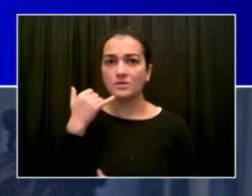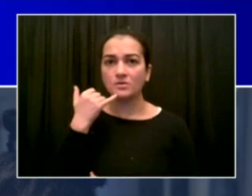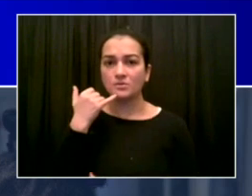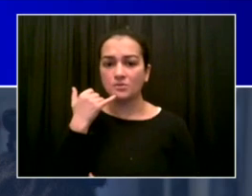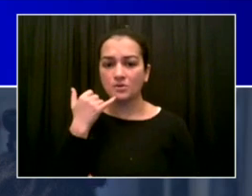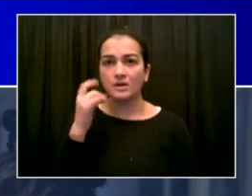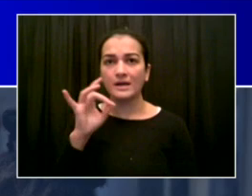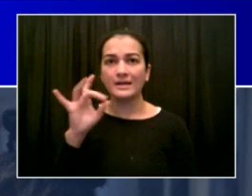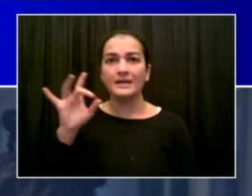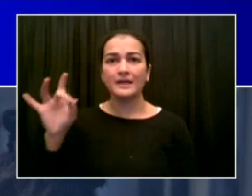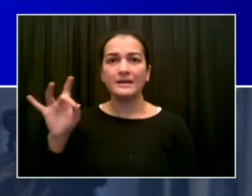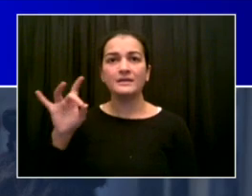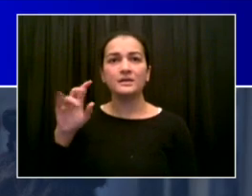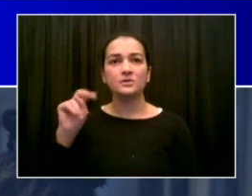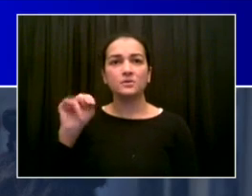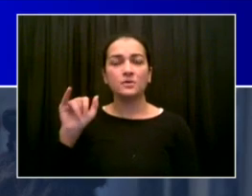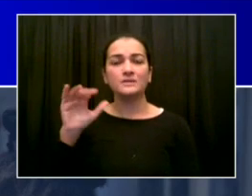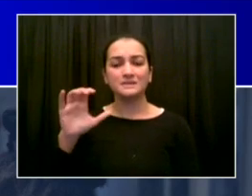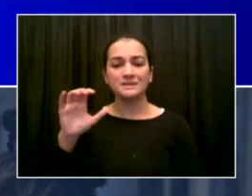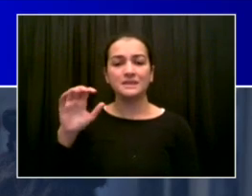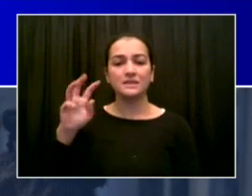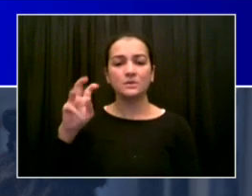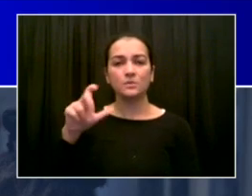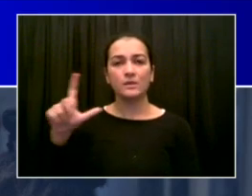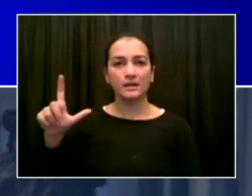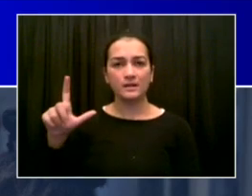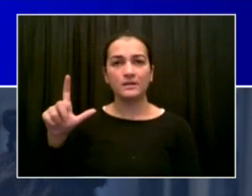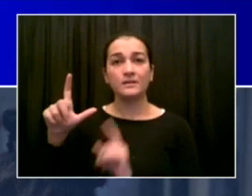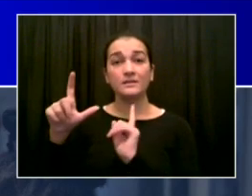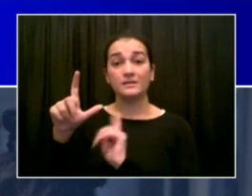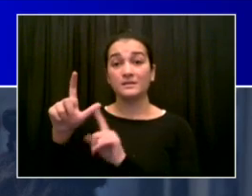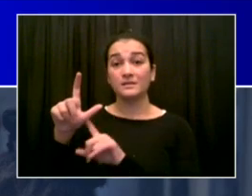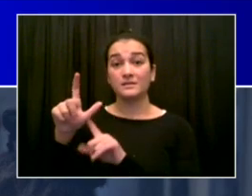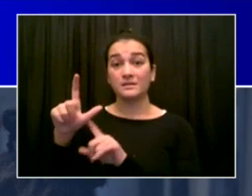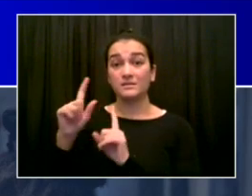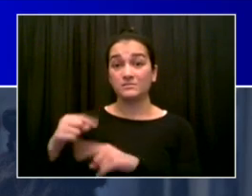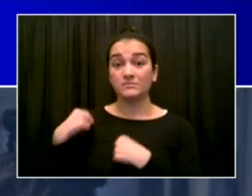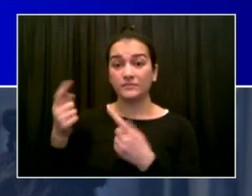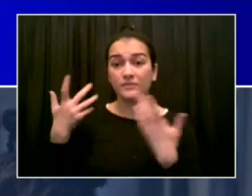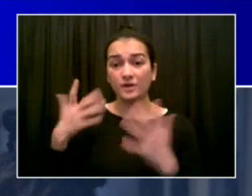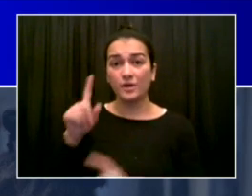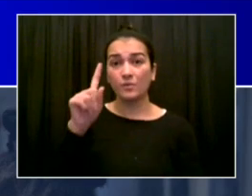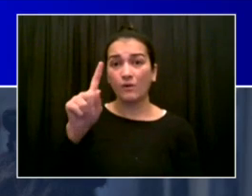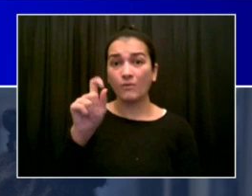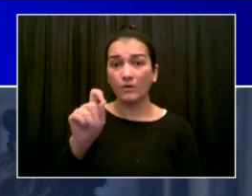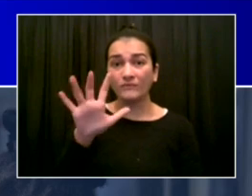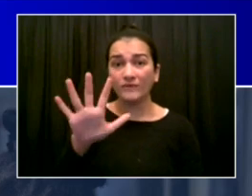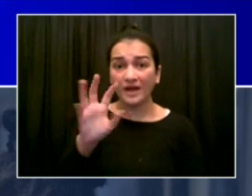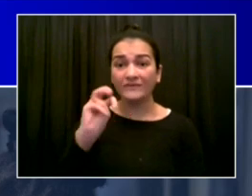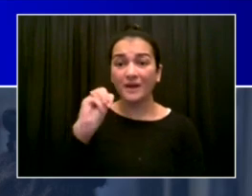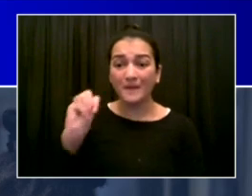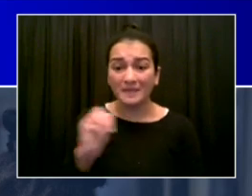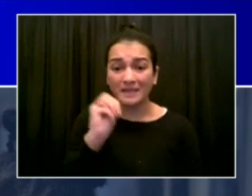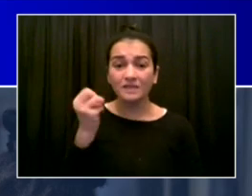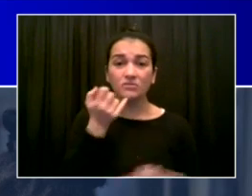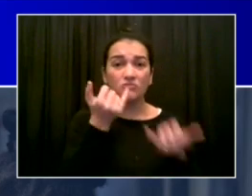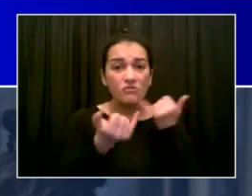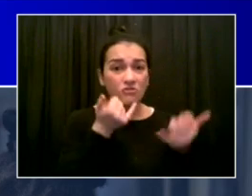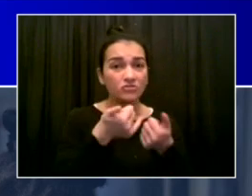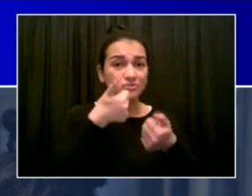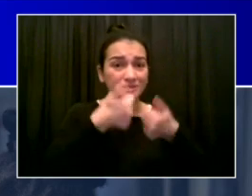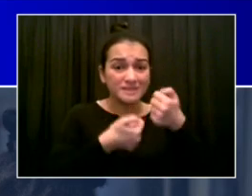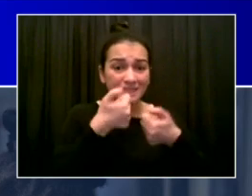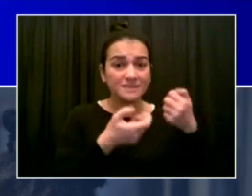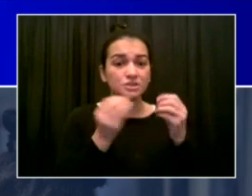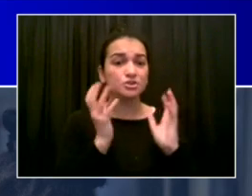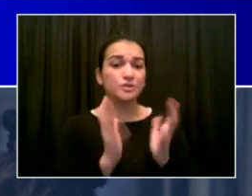chats. 1.5 million times people who were experiencing a mental health crisis or had a loved one who had some place to